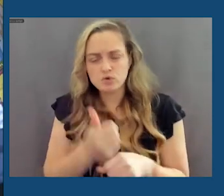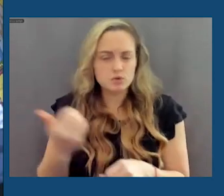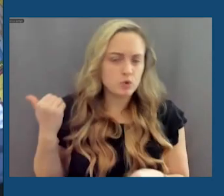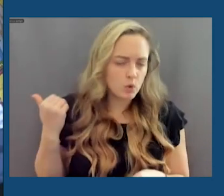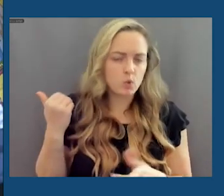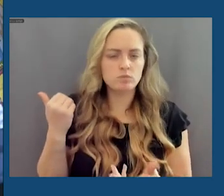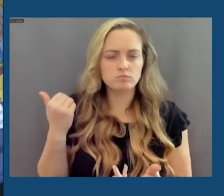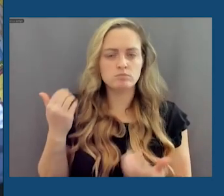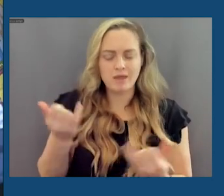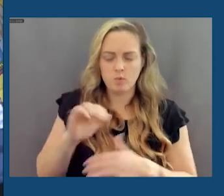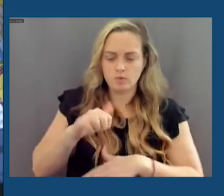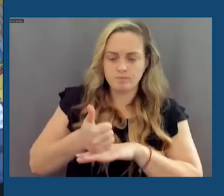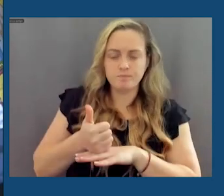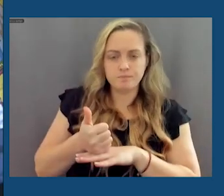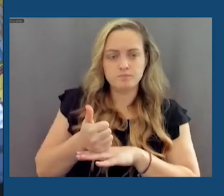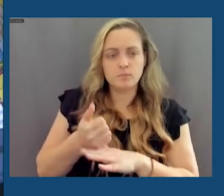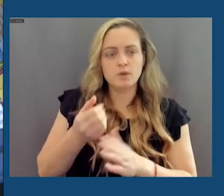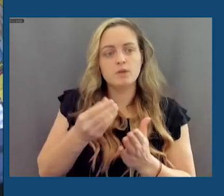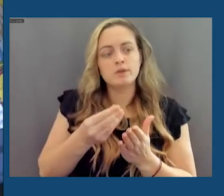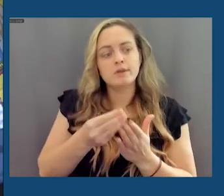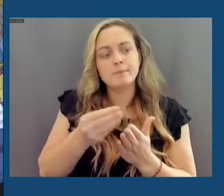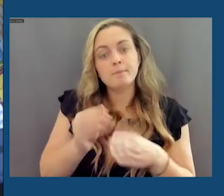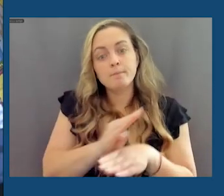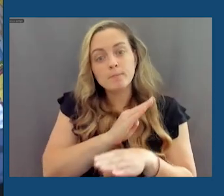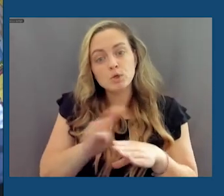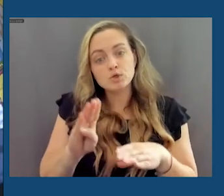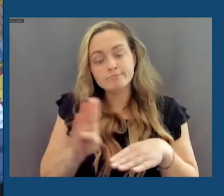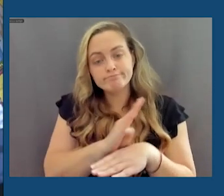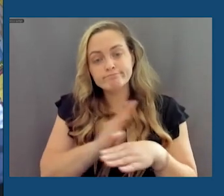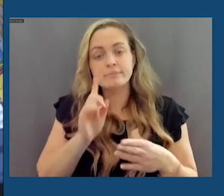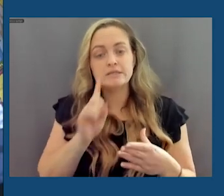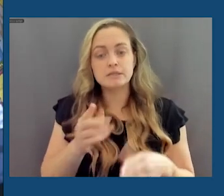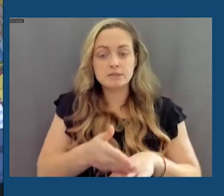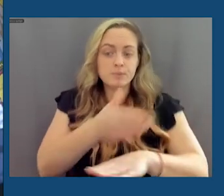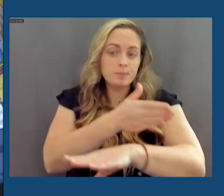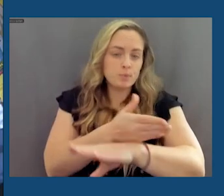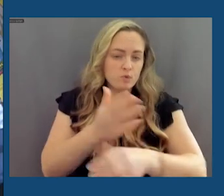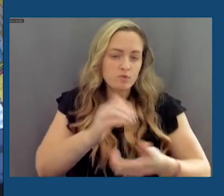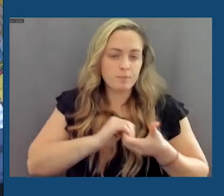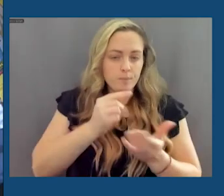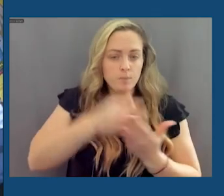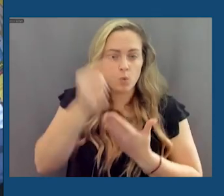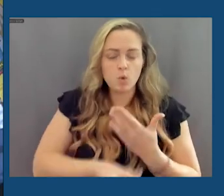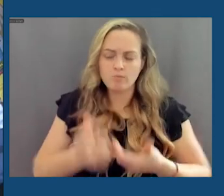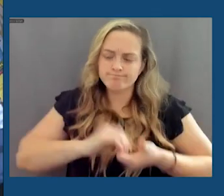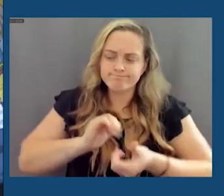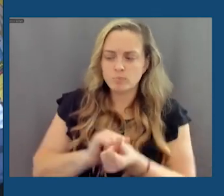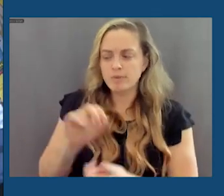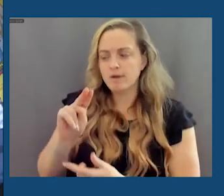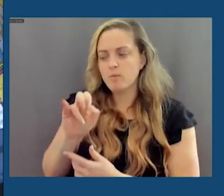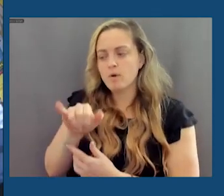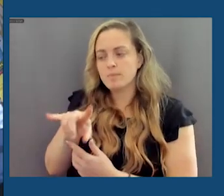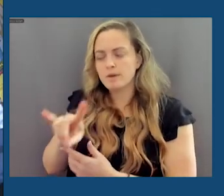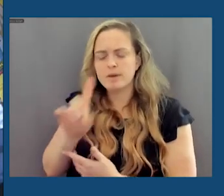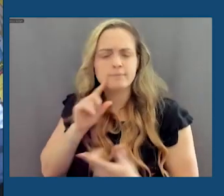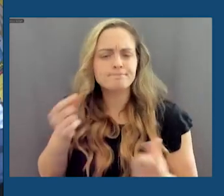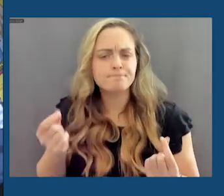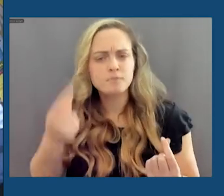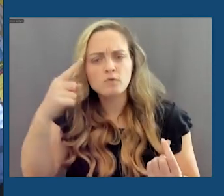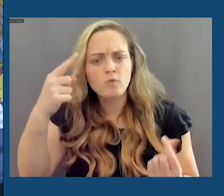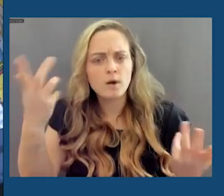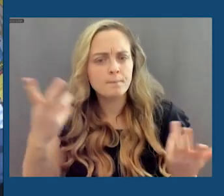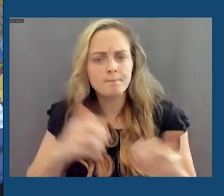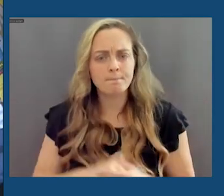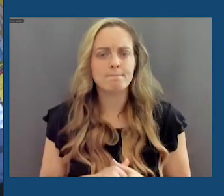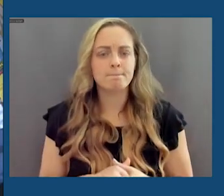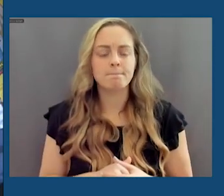we created the Merchant Business Improvement Program in combination with the NYPD. And what does that do? The program works as